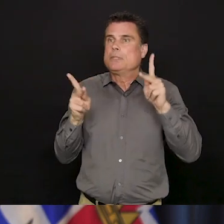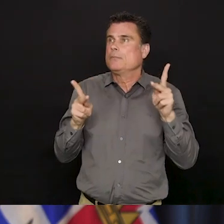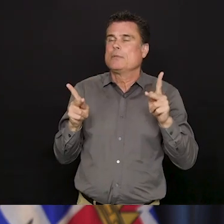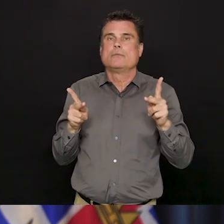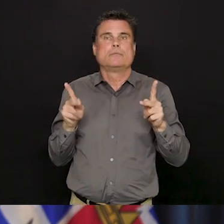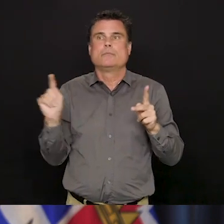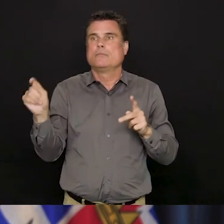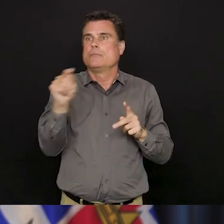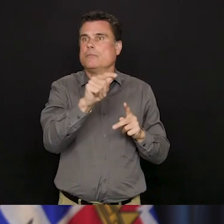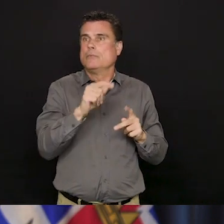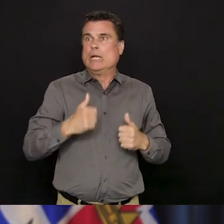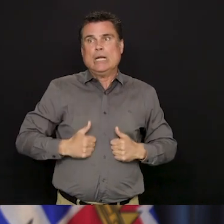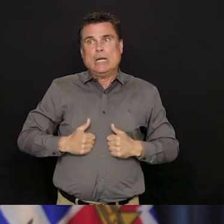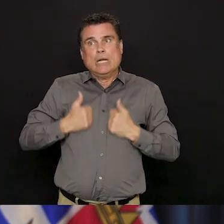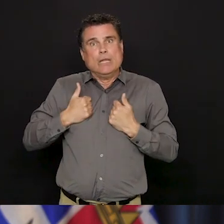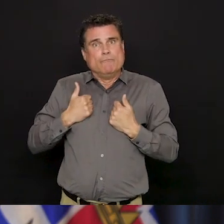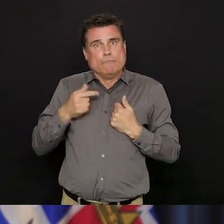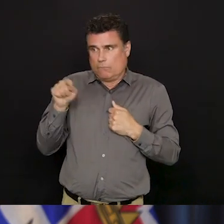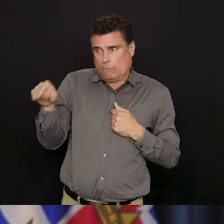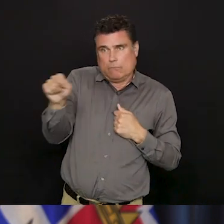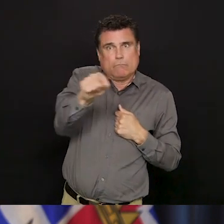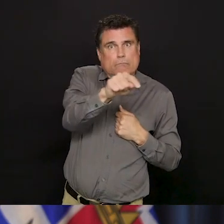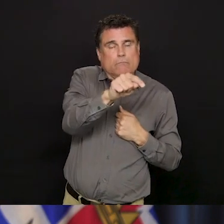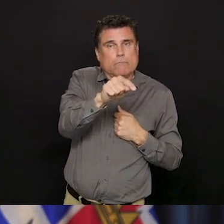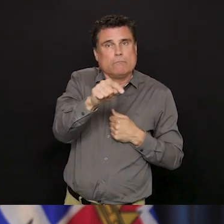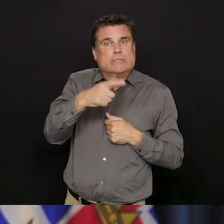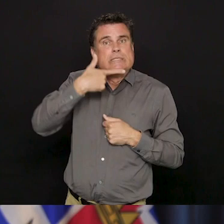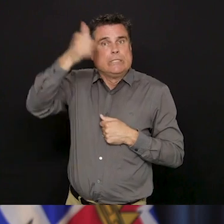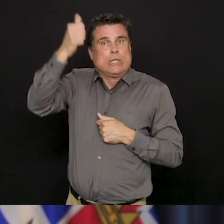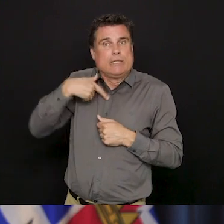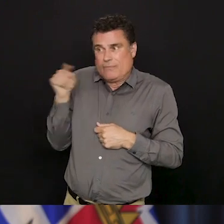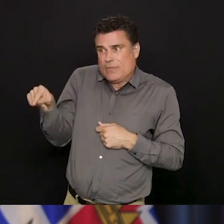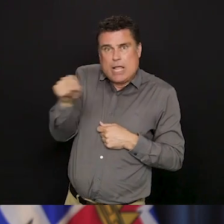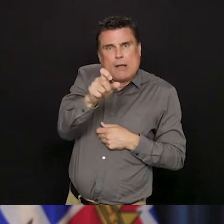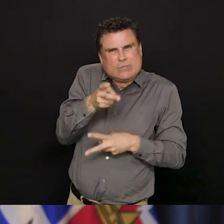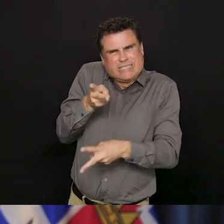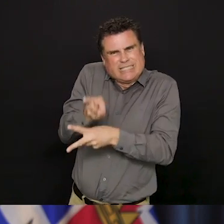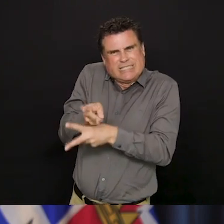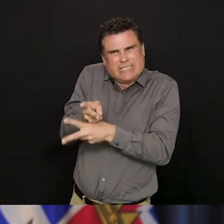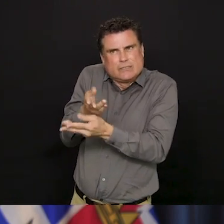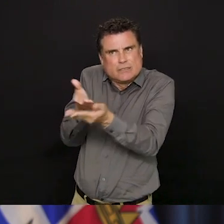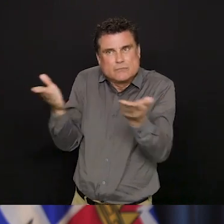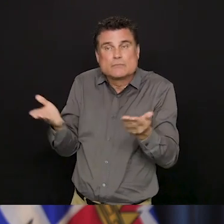have involved in private care home in some ways. In those 29,000 beds, there are